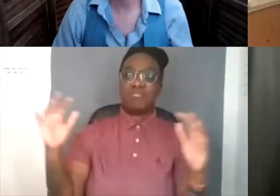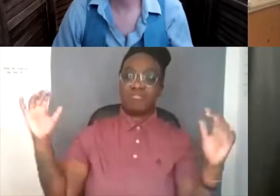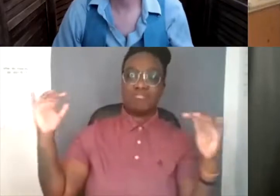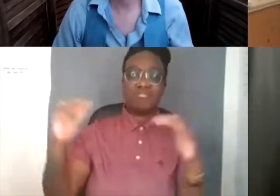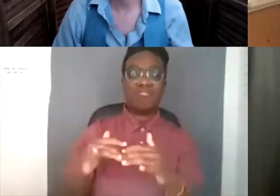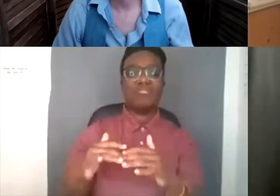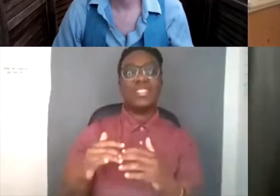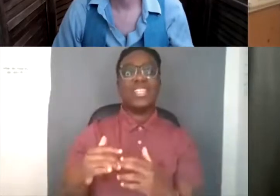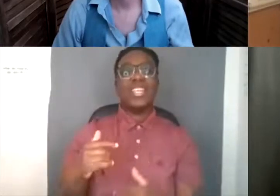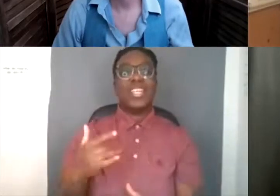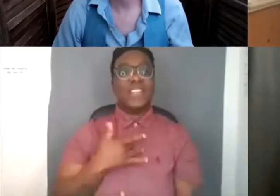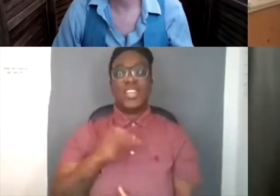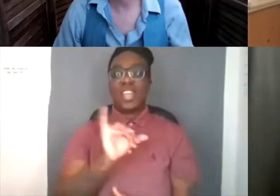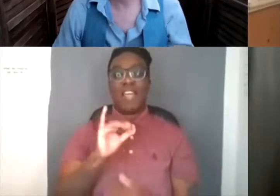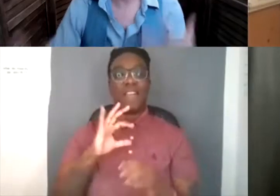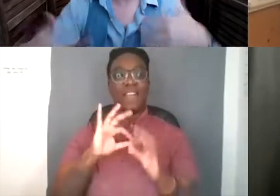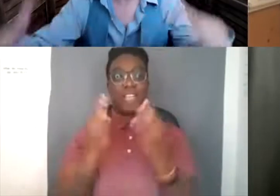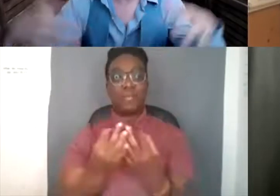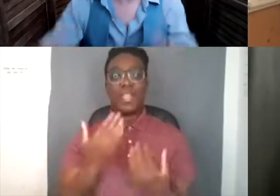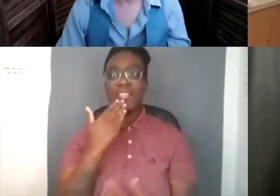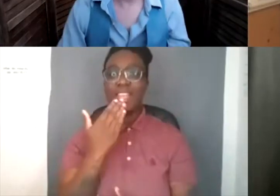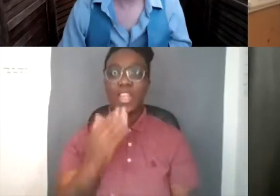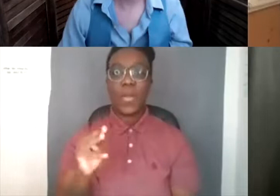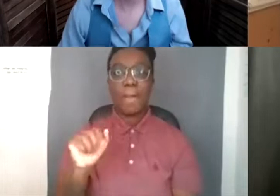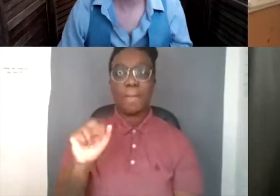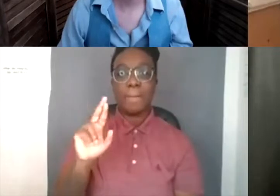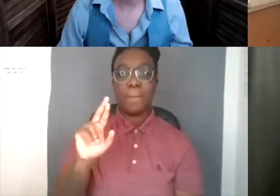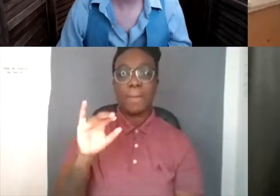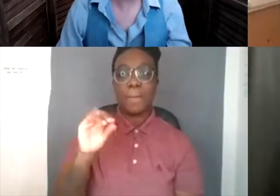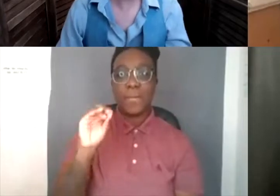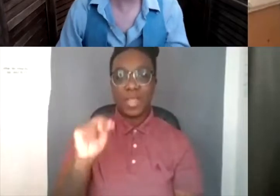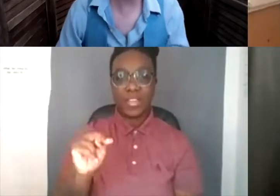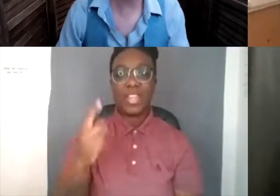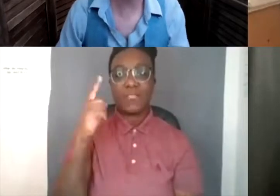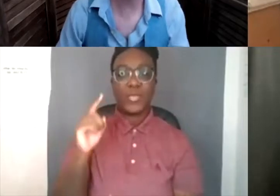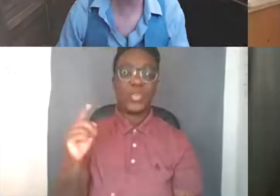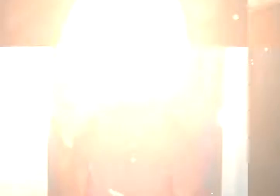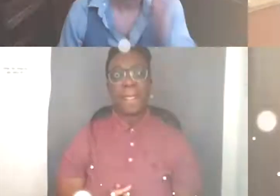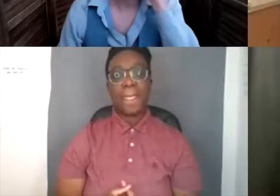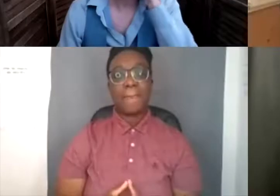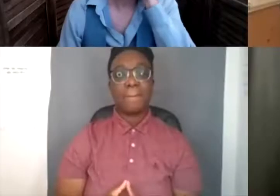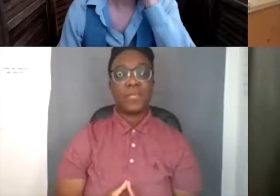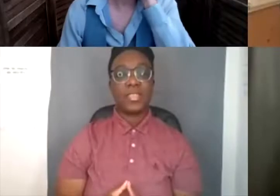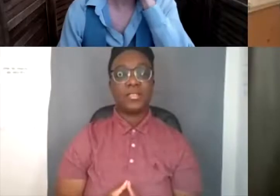me. So thank you, Marion, for joining us here. We have a few more questions.